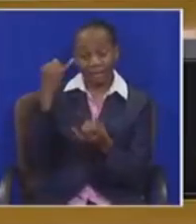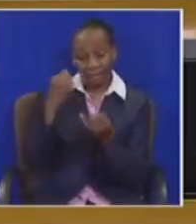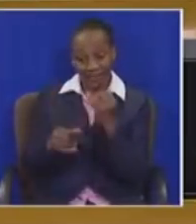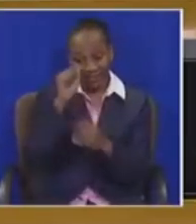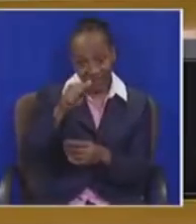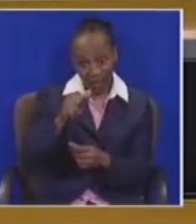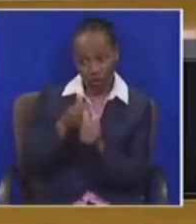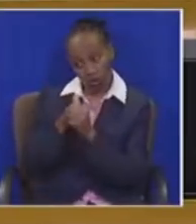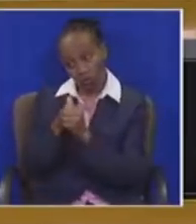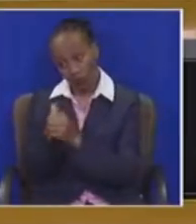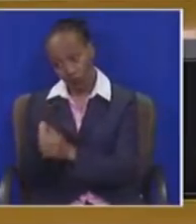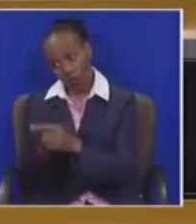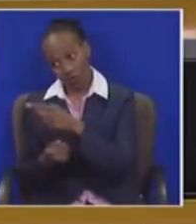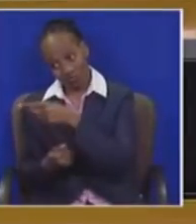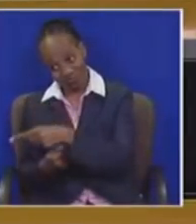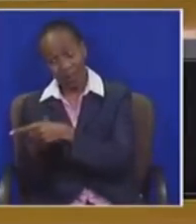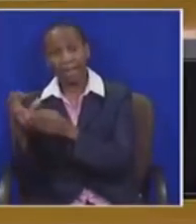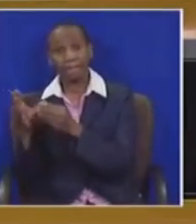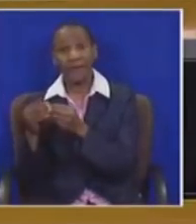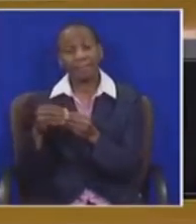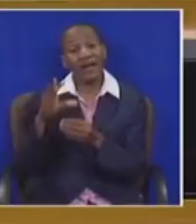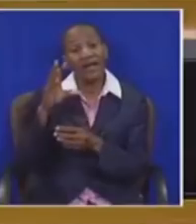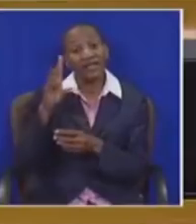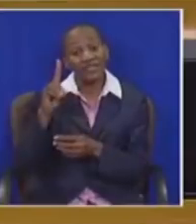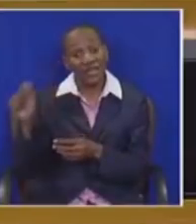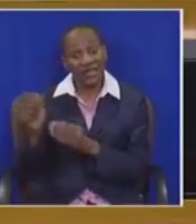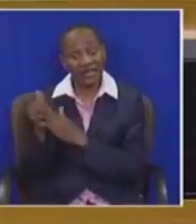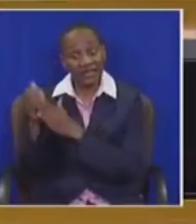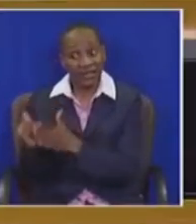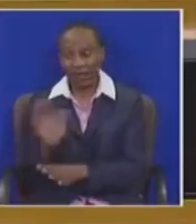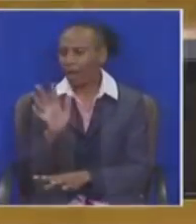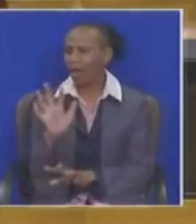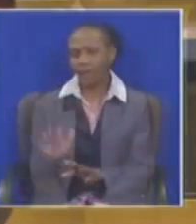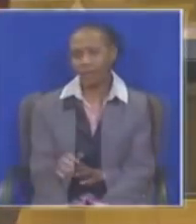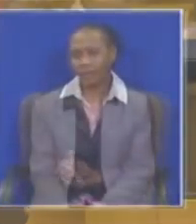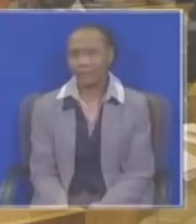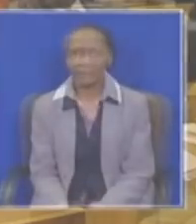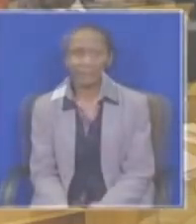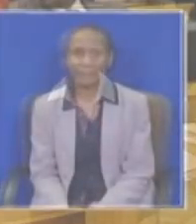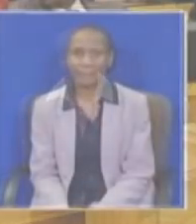mistakes by following in the footsteps of the leader of the opposition. Thank you very much.